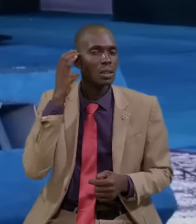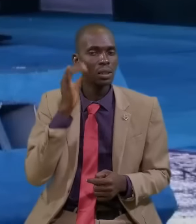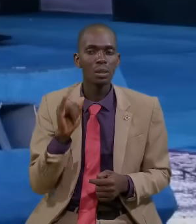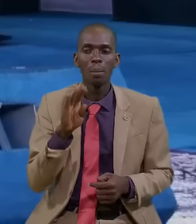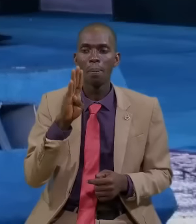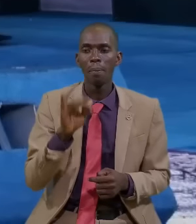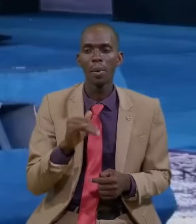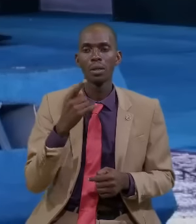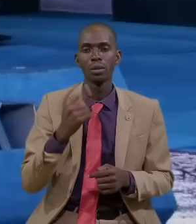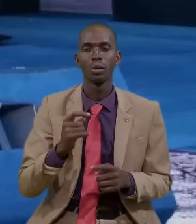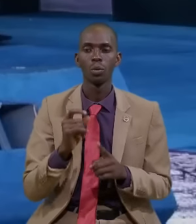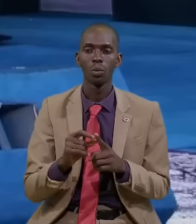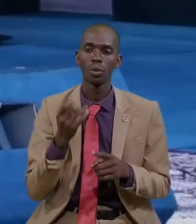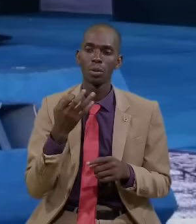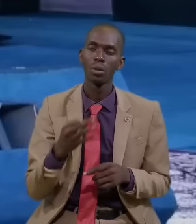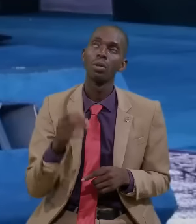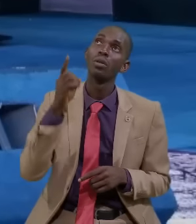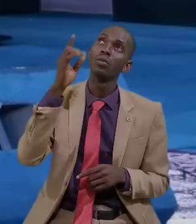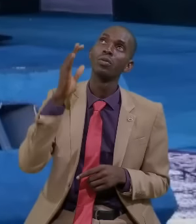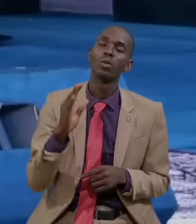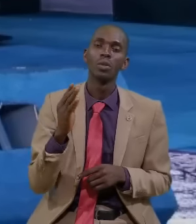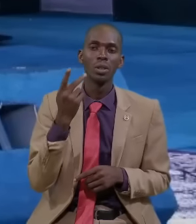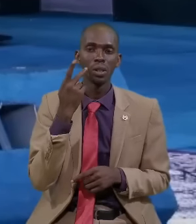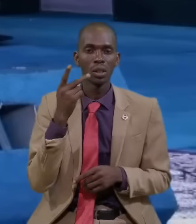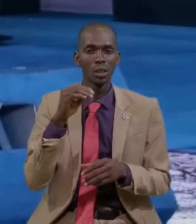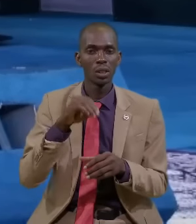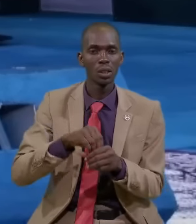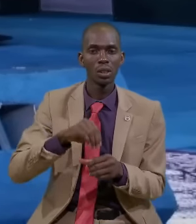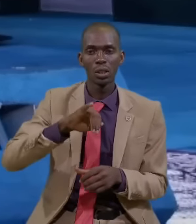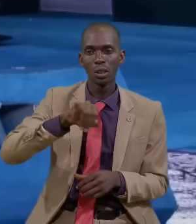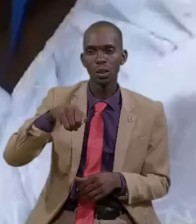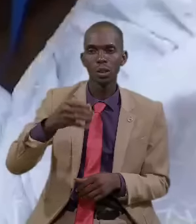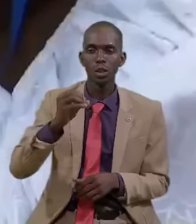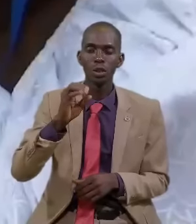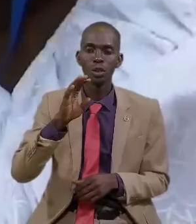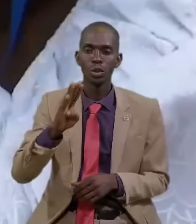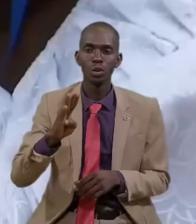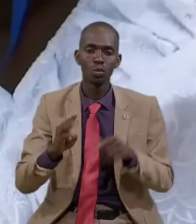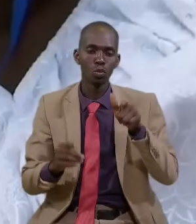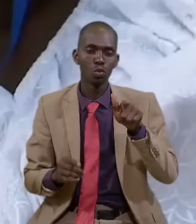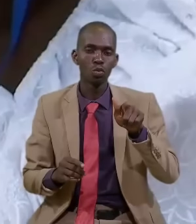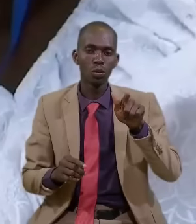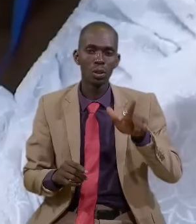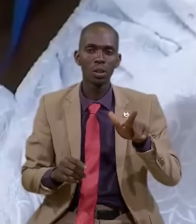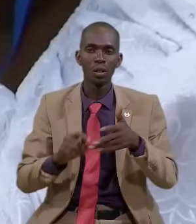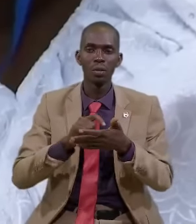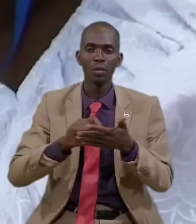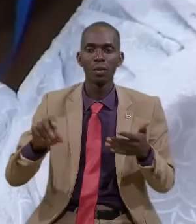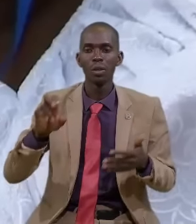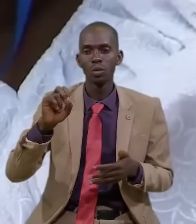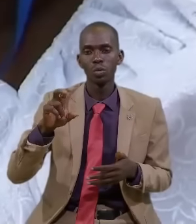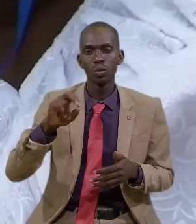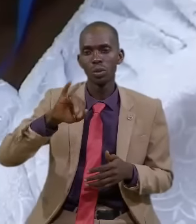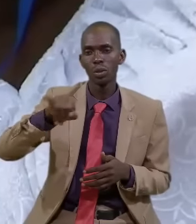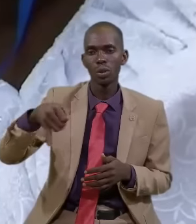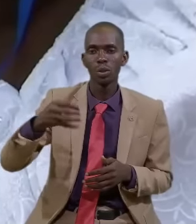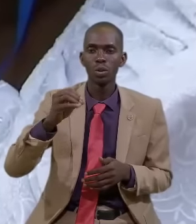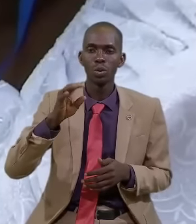word of God. Job chapter 23, I'm reading from verse 12. In Job